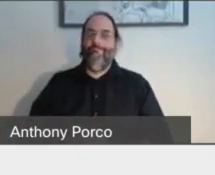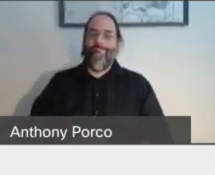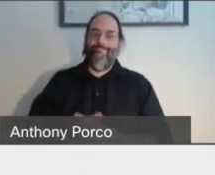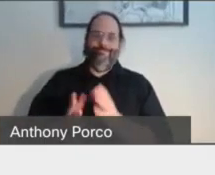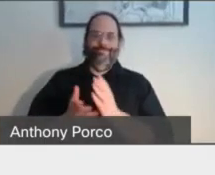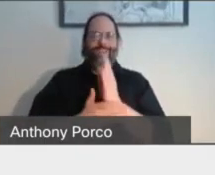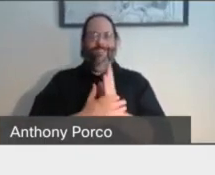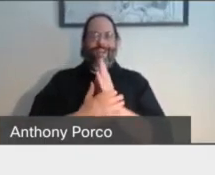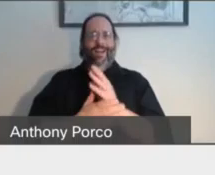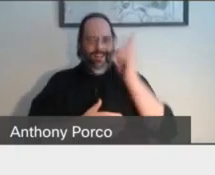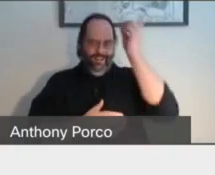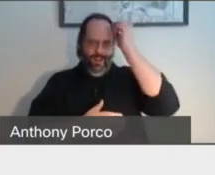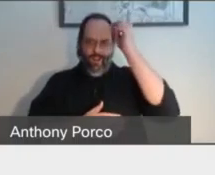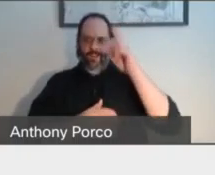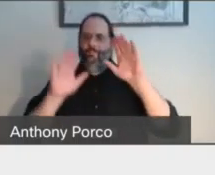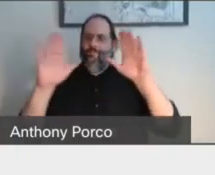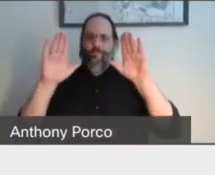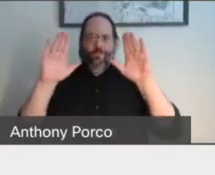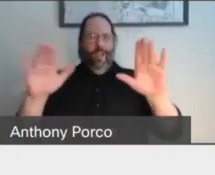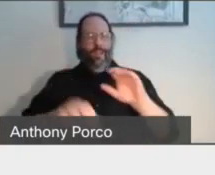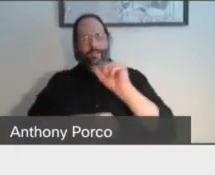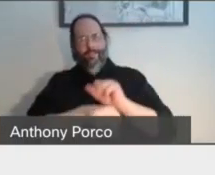All right, great job, Teresa Peel.